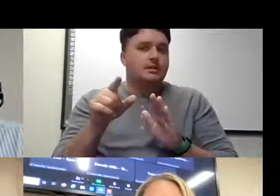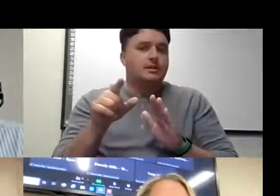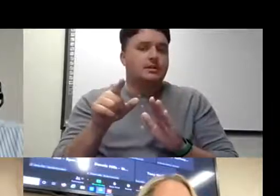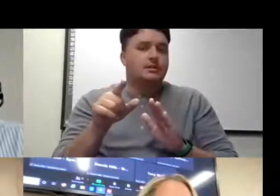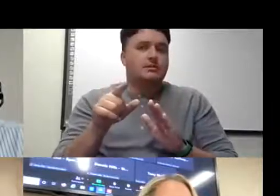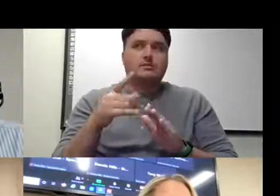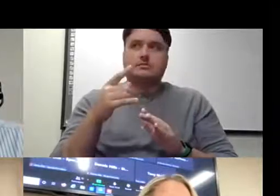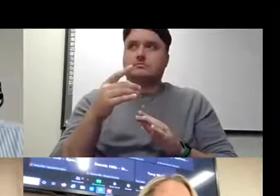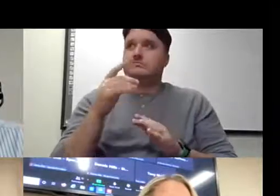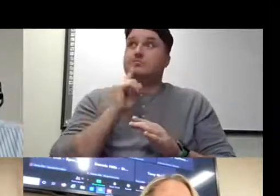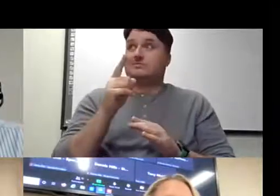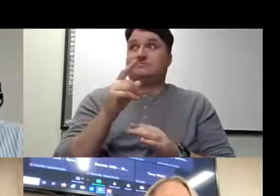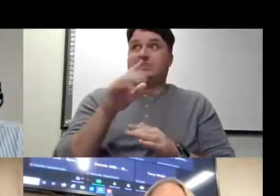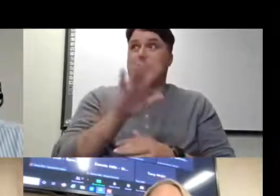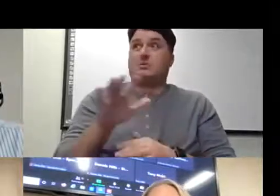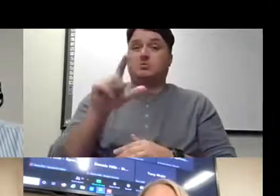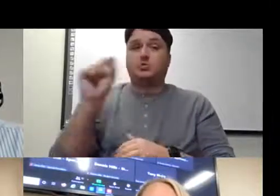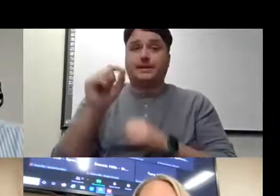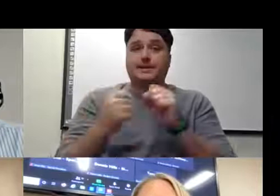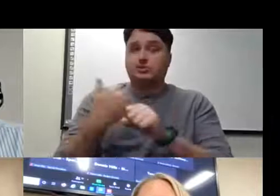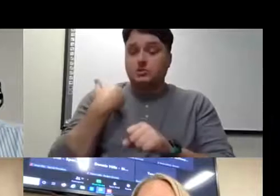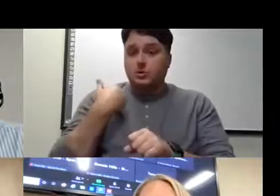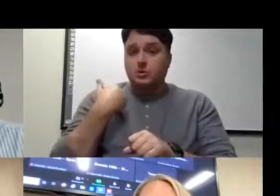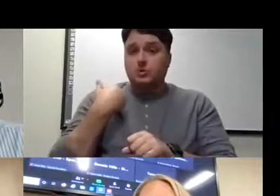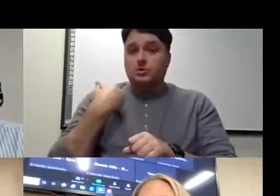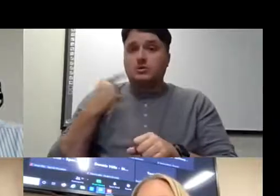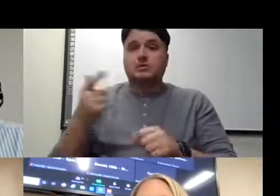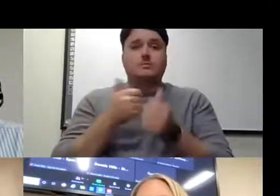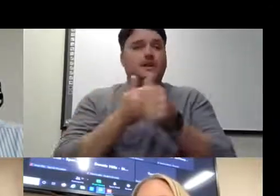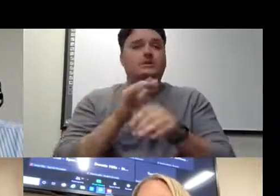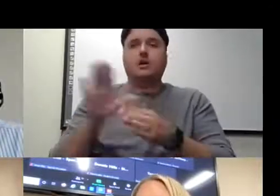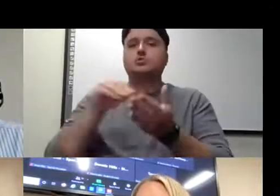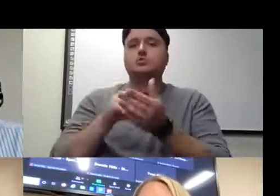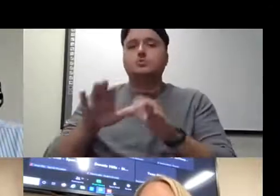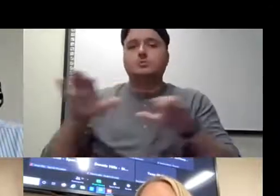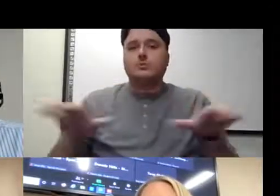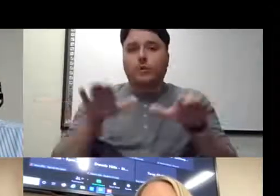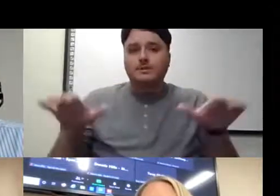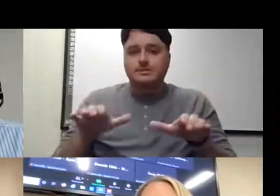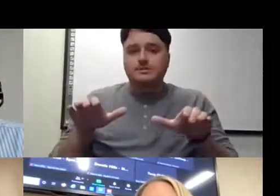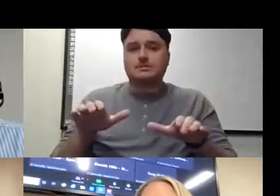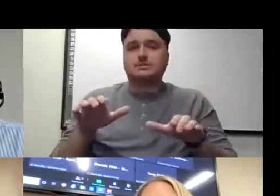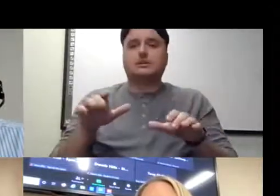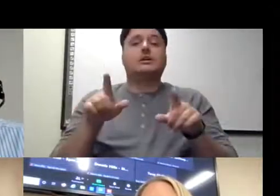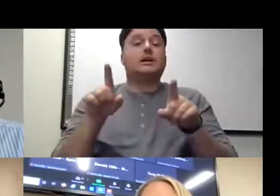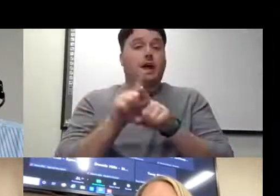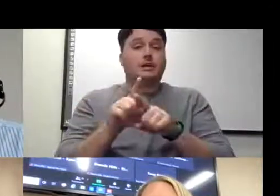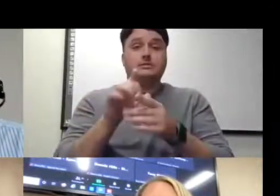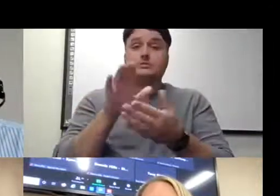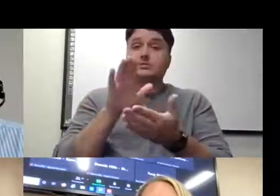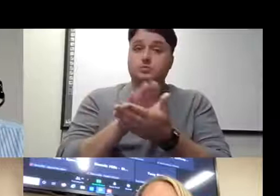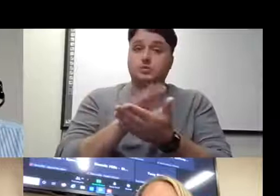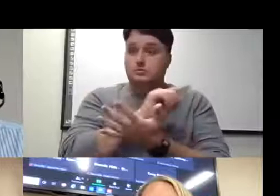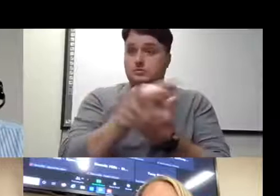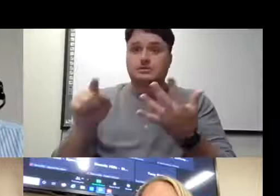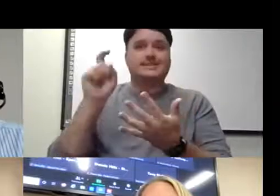a couple of decades ago based on student performance as schools that needed